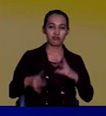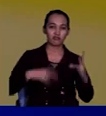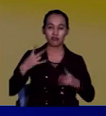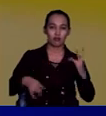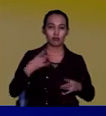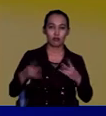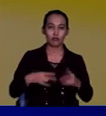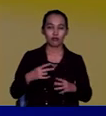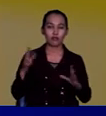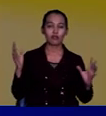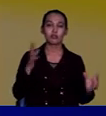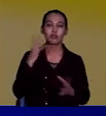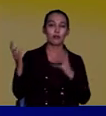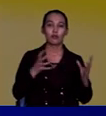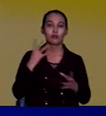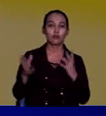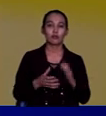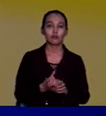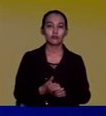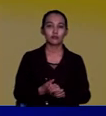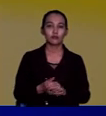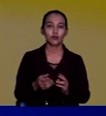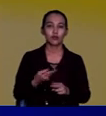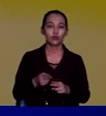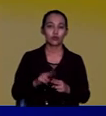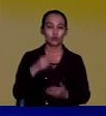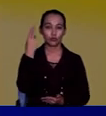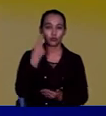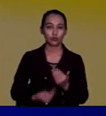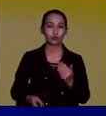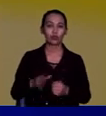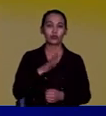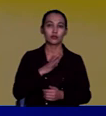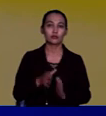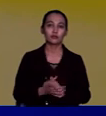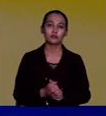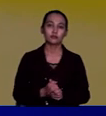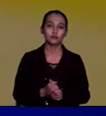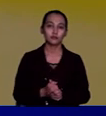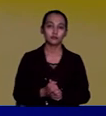jahldorlikka ham rujuv qo'ydi. Shu bilan birgalikda o'z maqsadiga erisha olmadi.